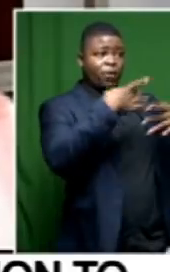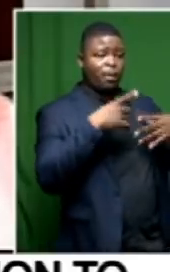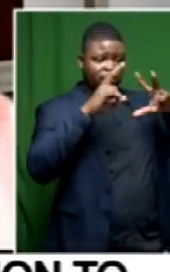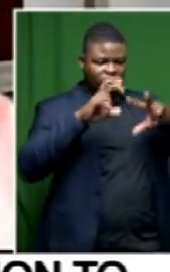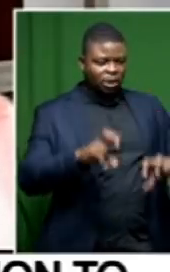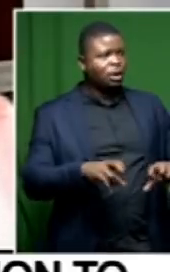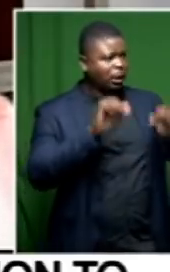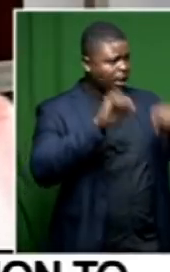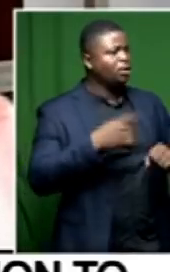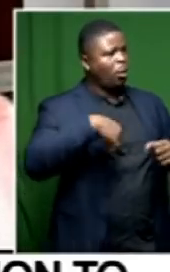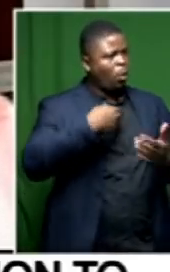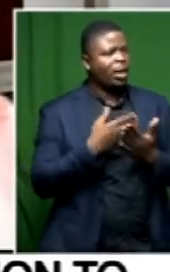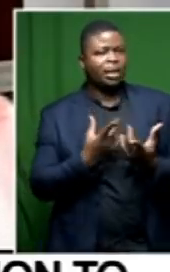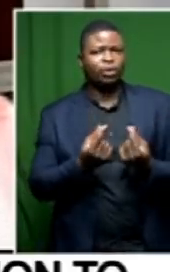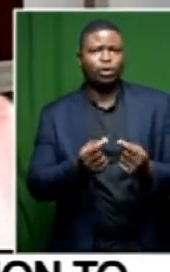can do?